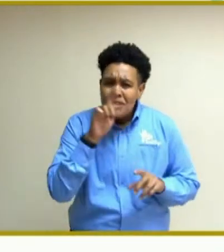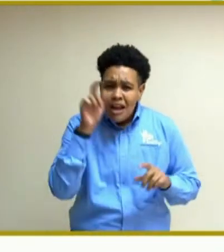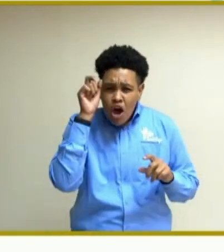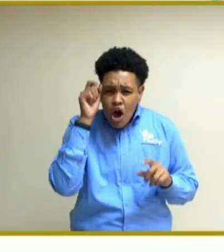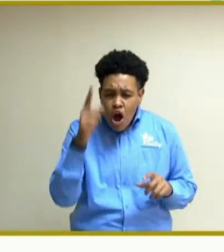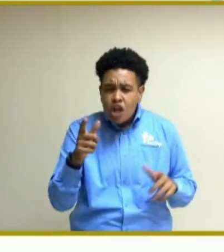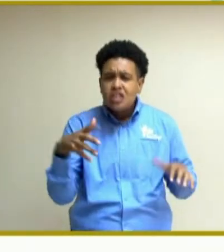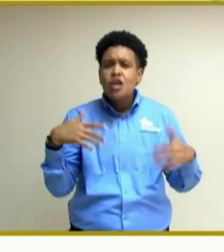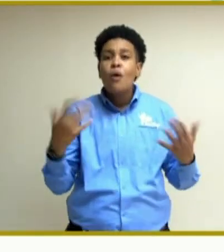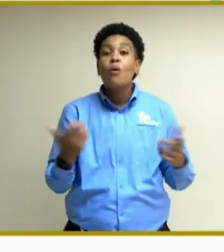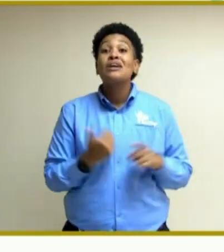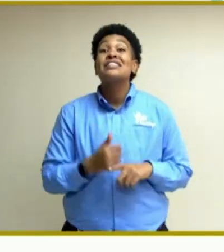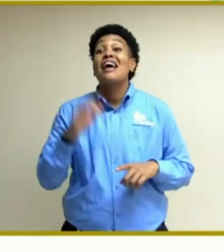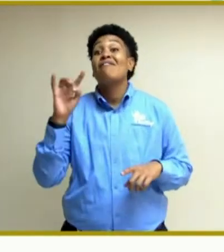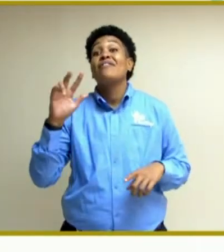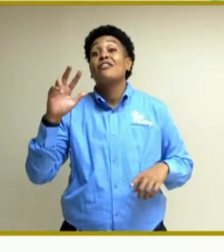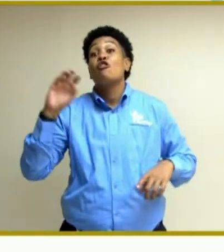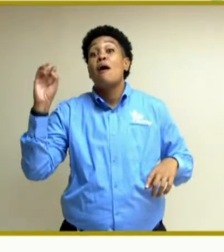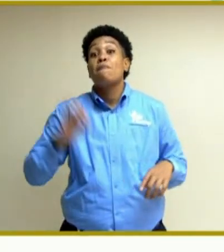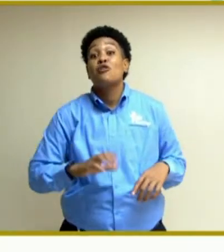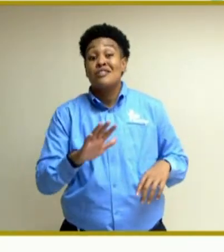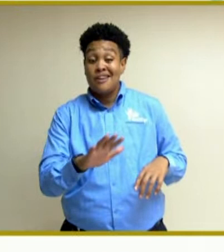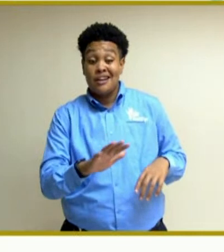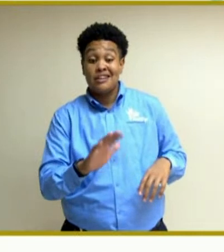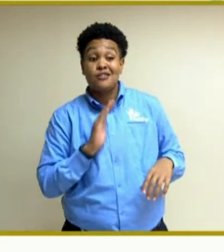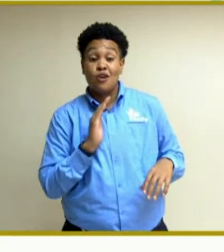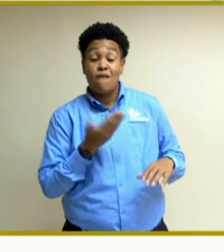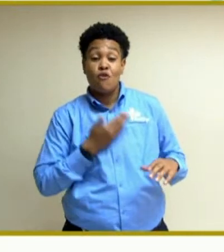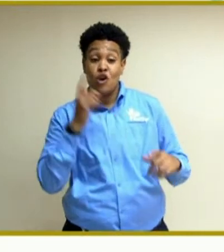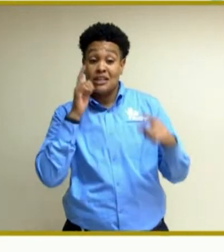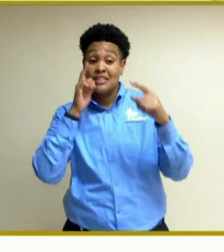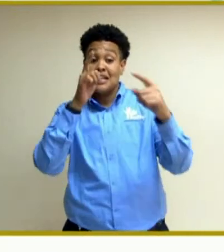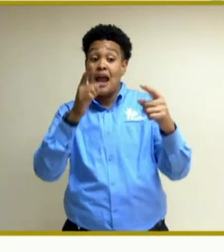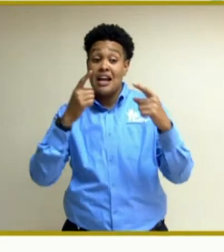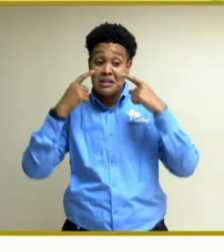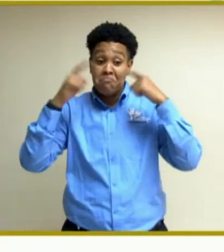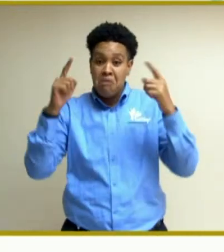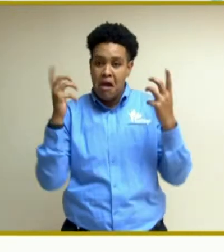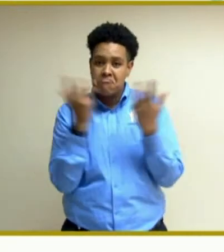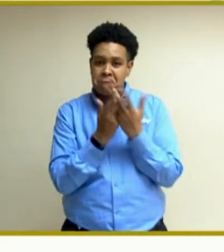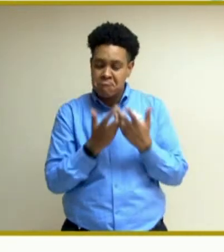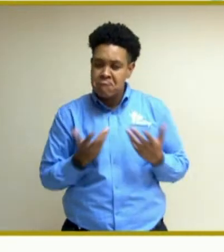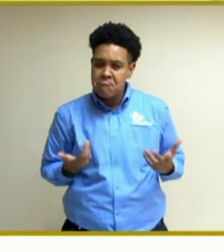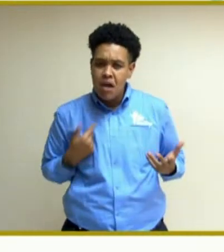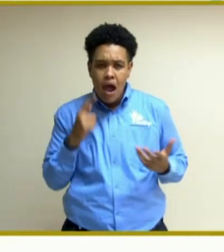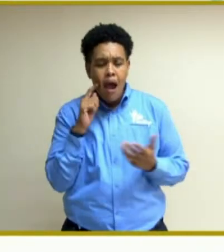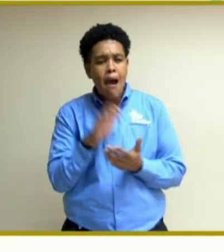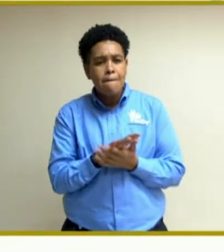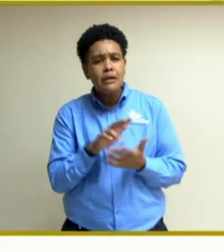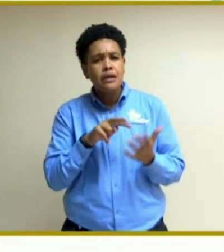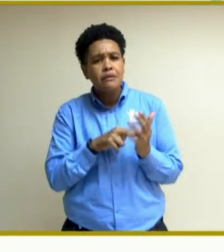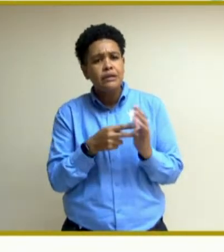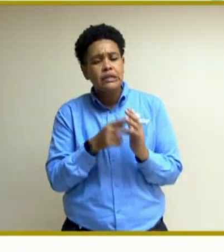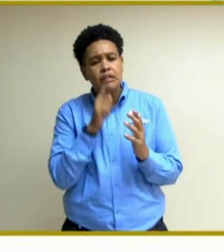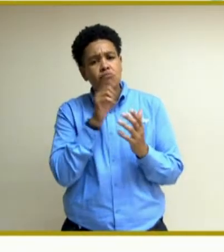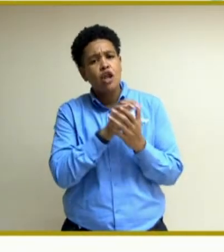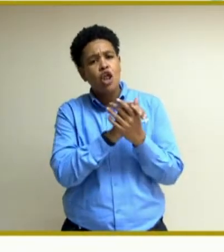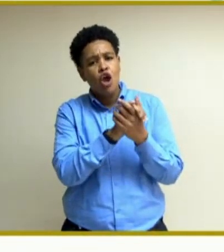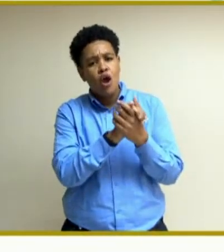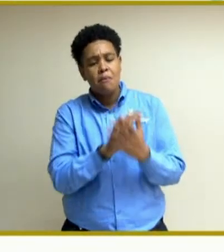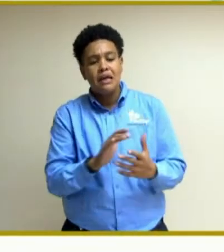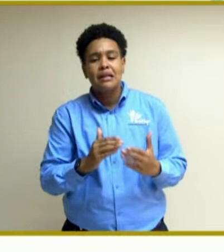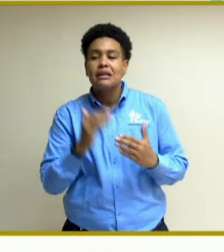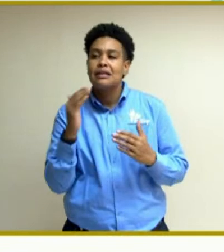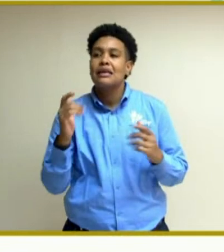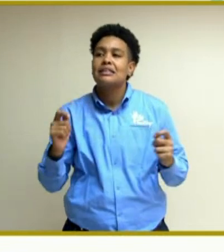understand that 83% of our target was met, and I believe that that is indeed commendable. Next